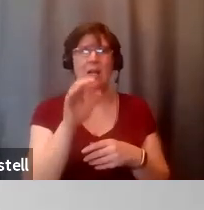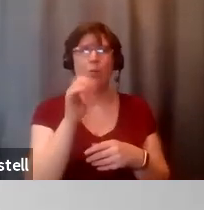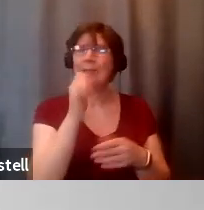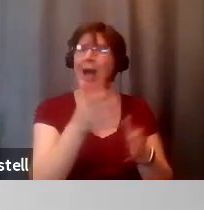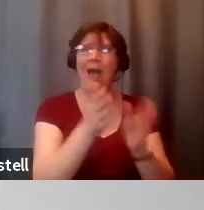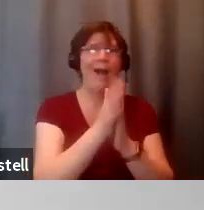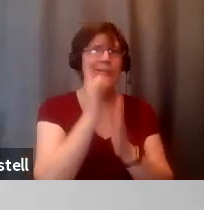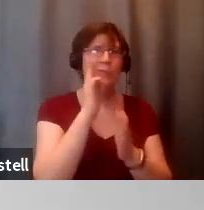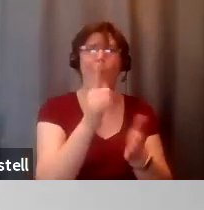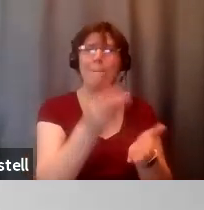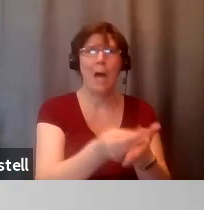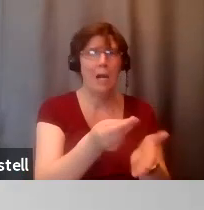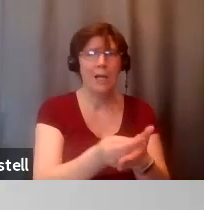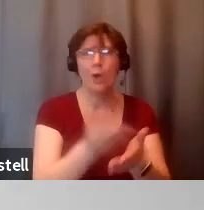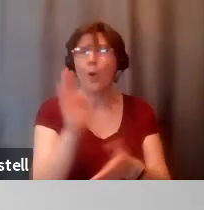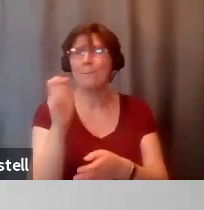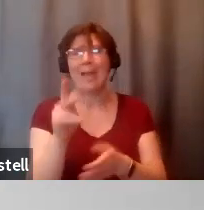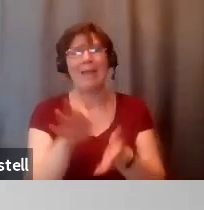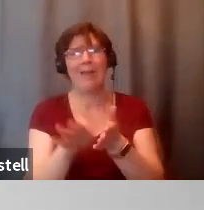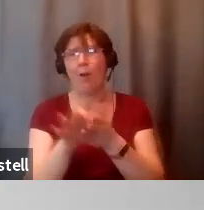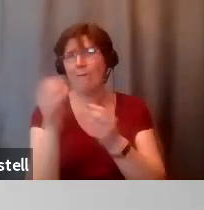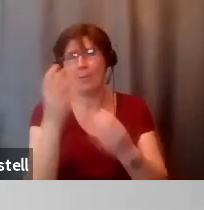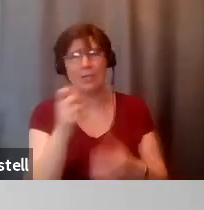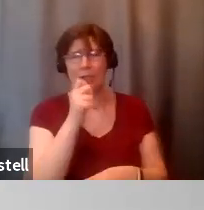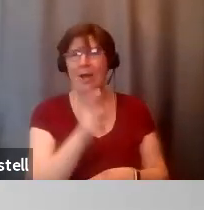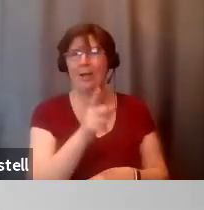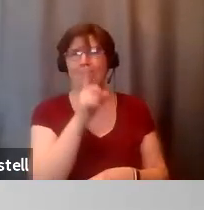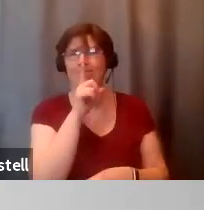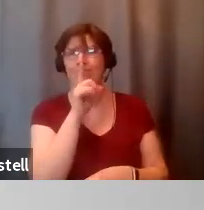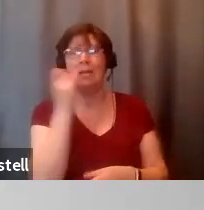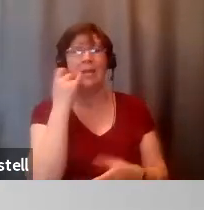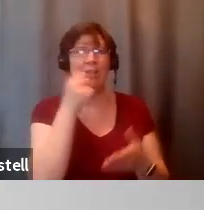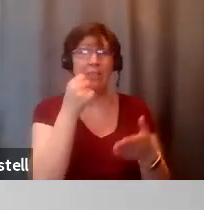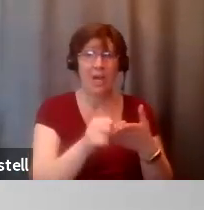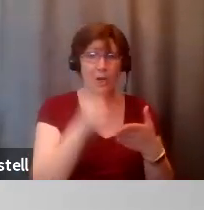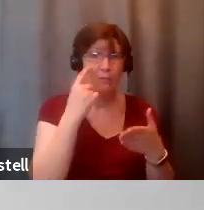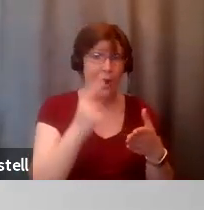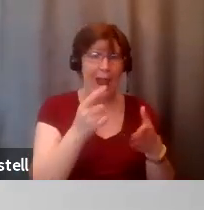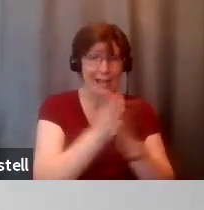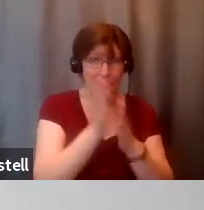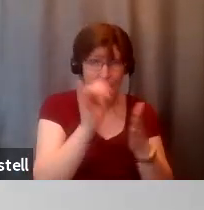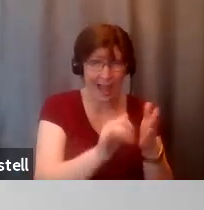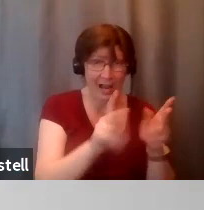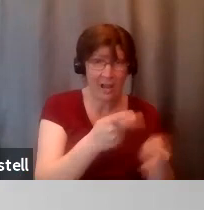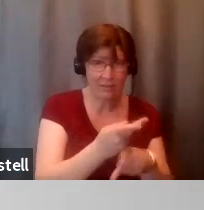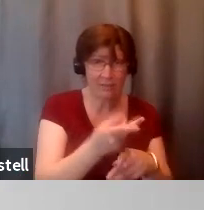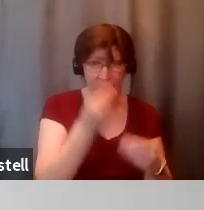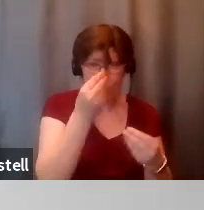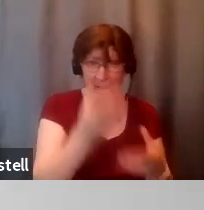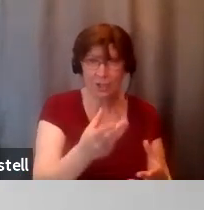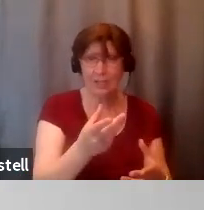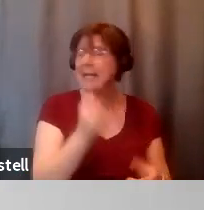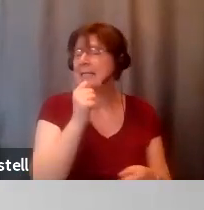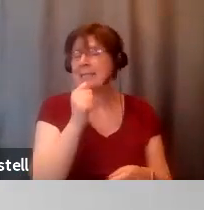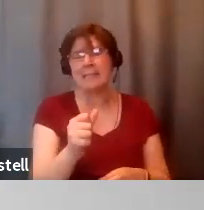not ask for money or your bank account information. If a letter asks for money or your bank account information, it is not